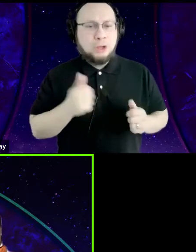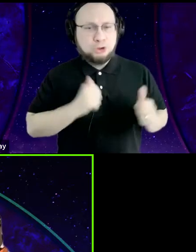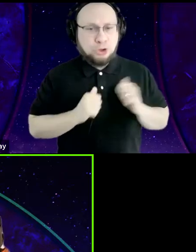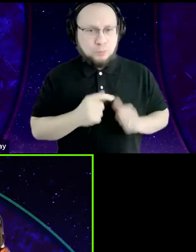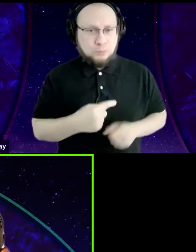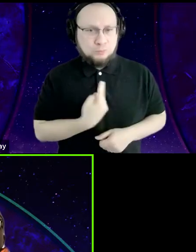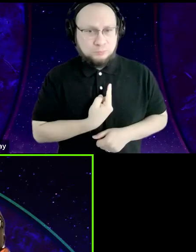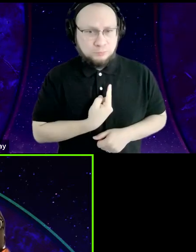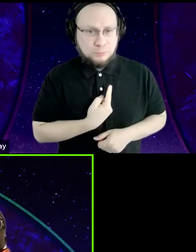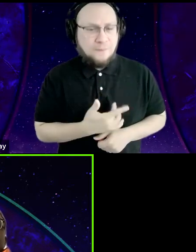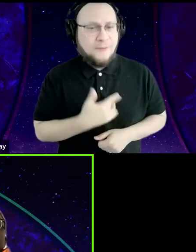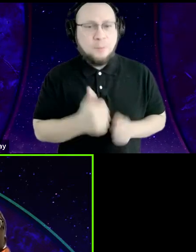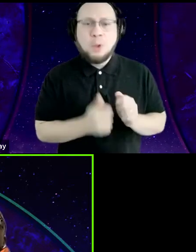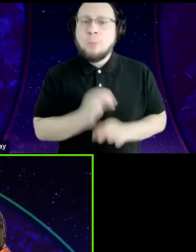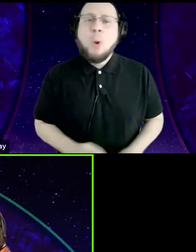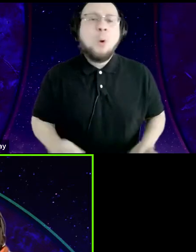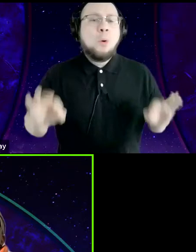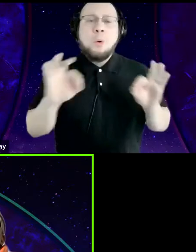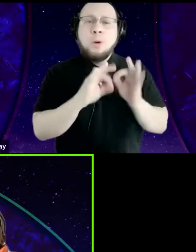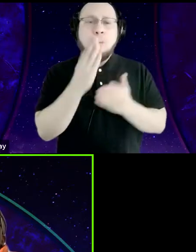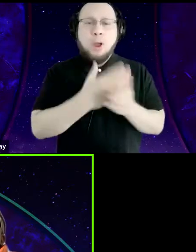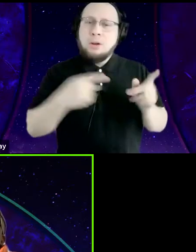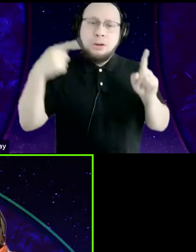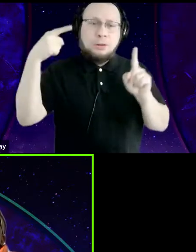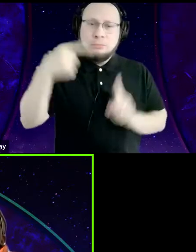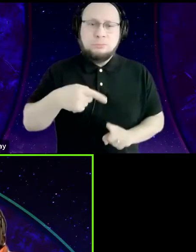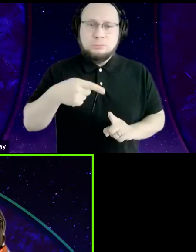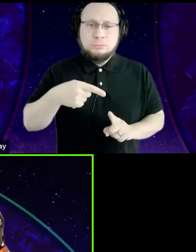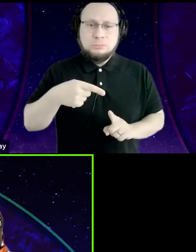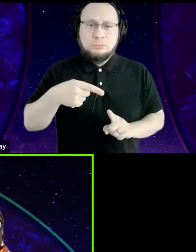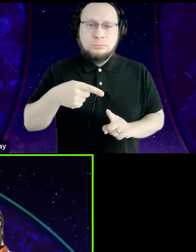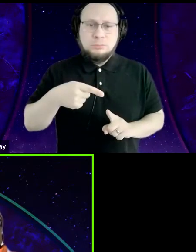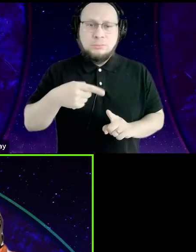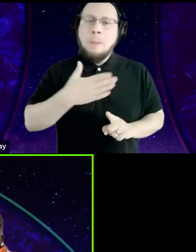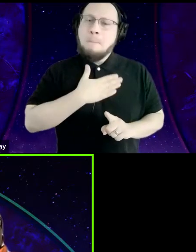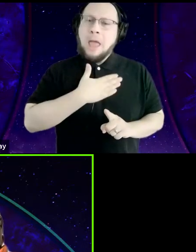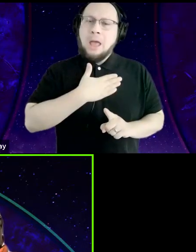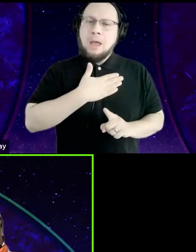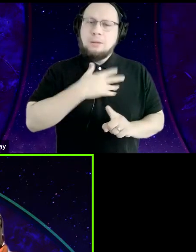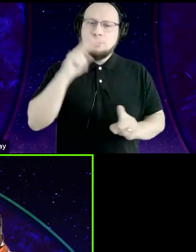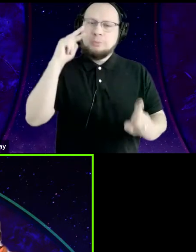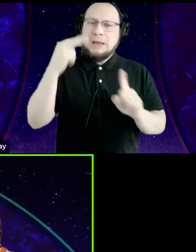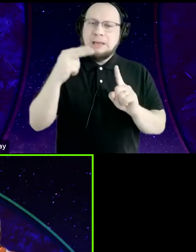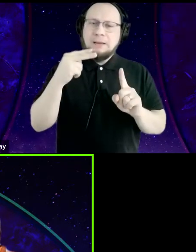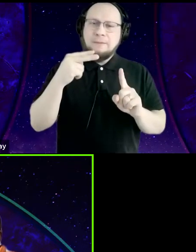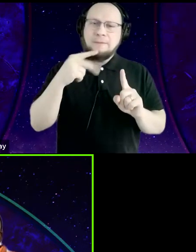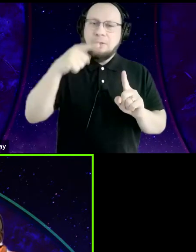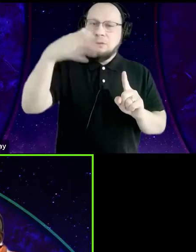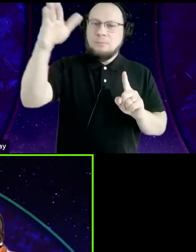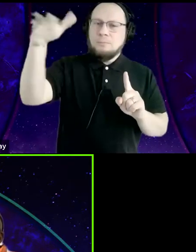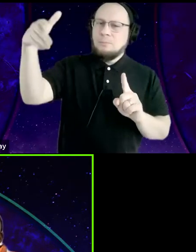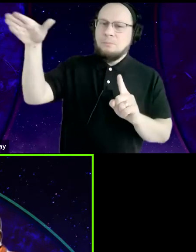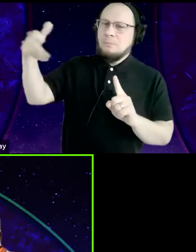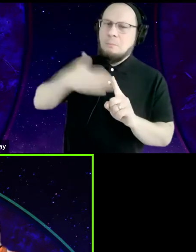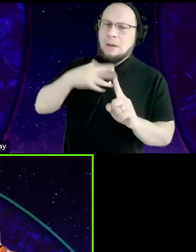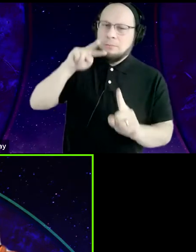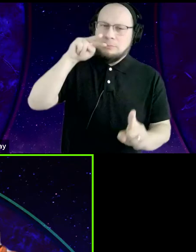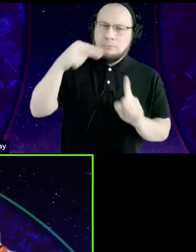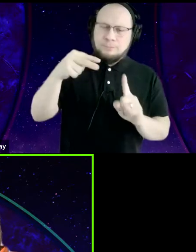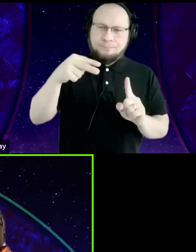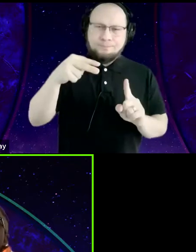most important piece of that work was focusing on my perspective on all of the, from all of the, if